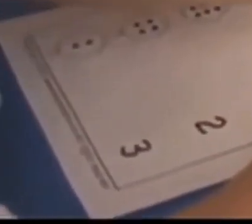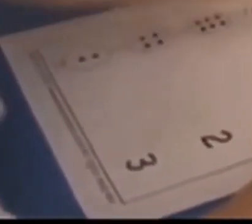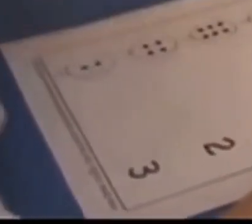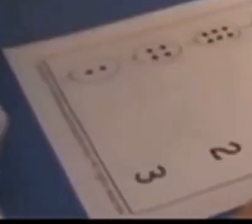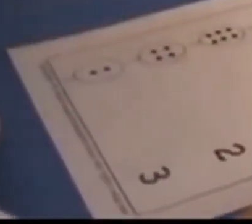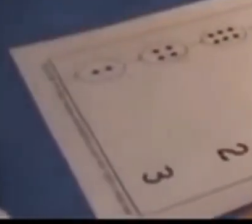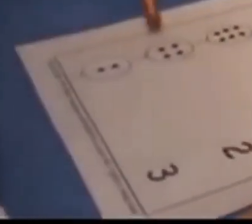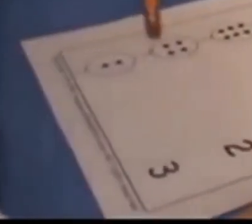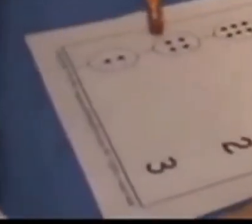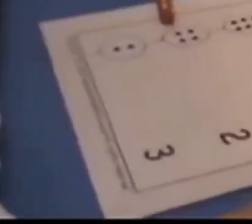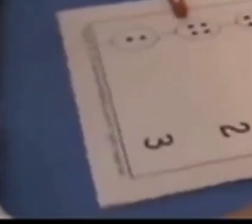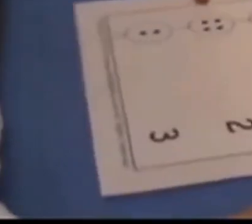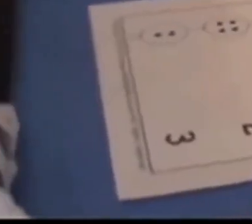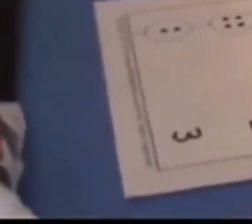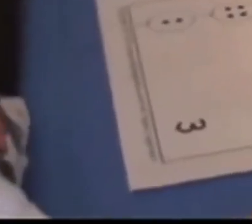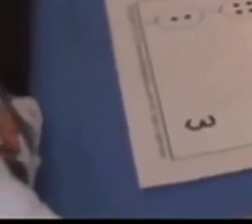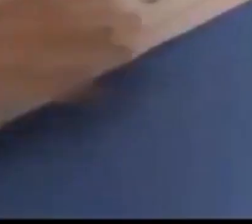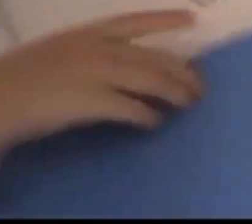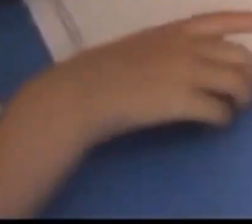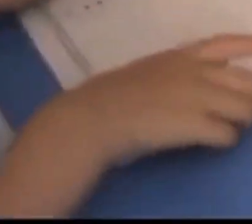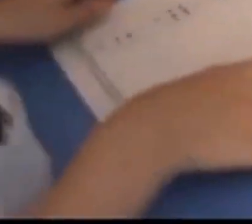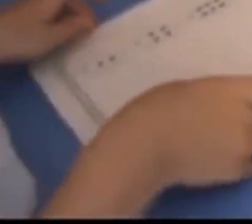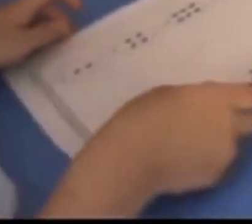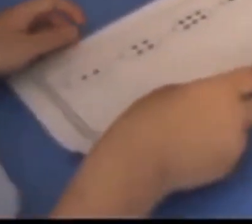Six starts.